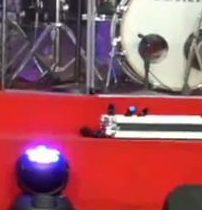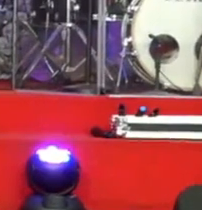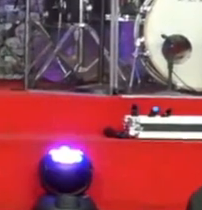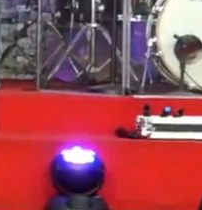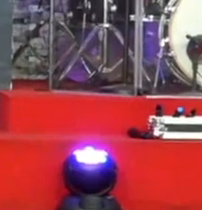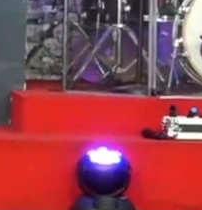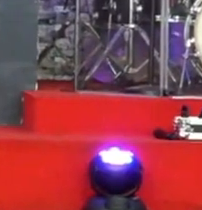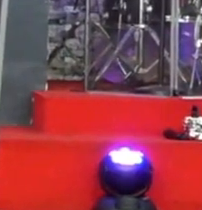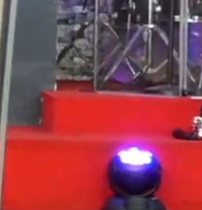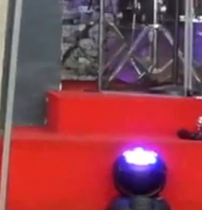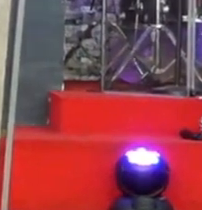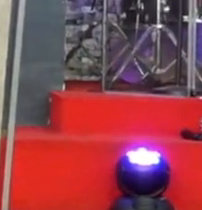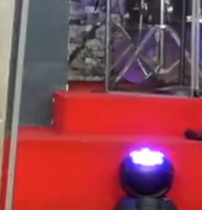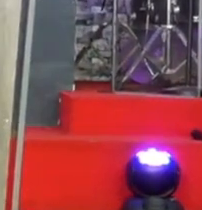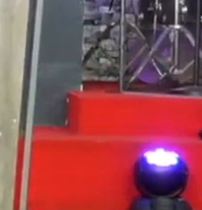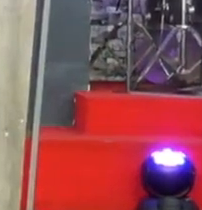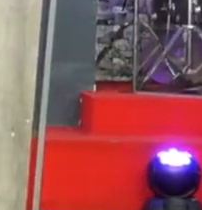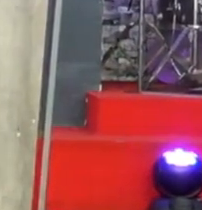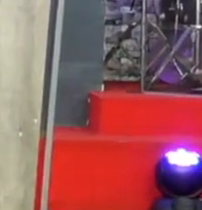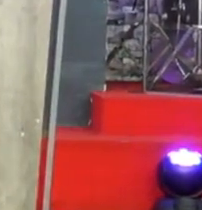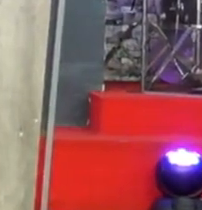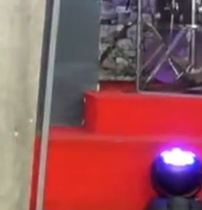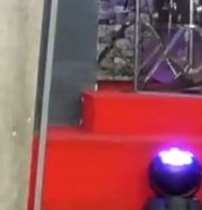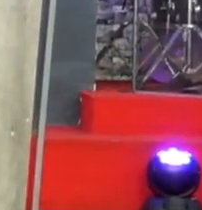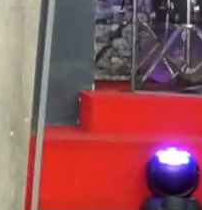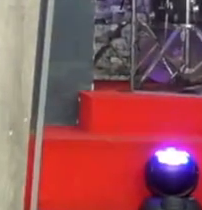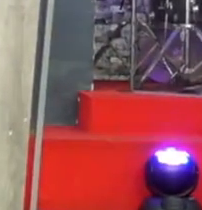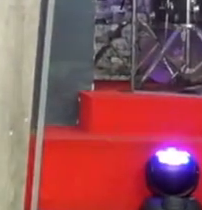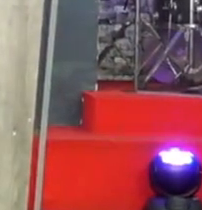manuscript before they accepted the first one. Akachukua nakala zake kabla wale